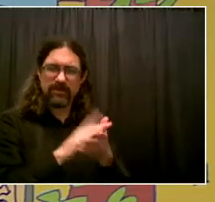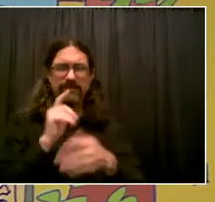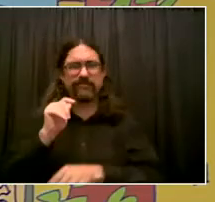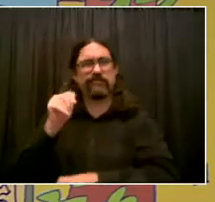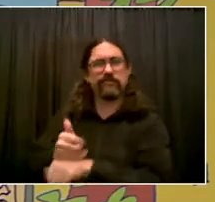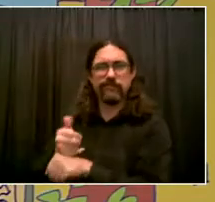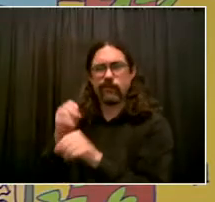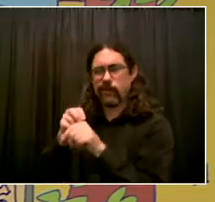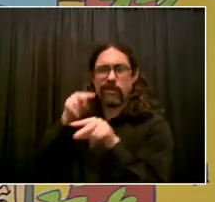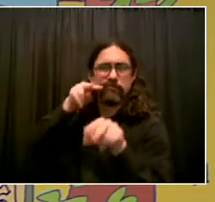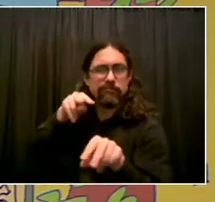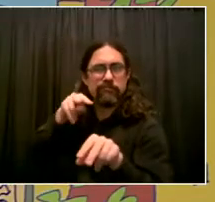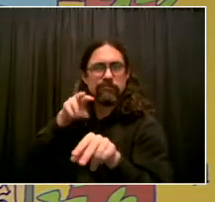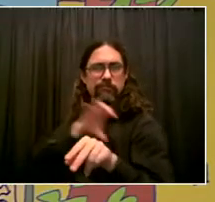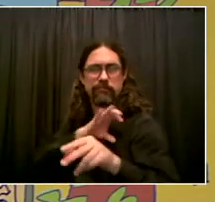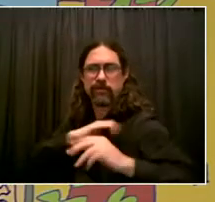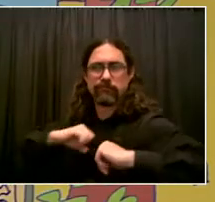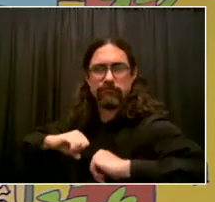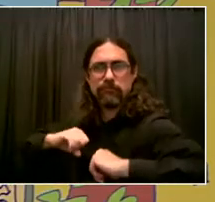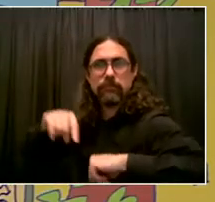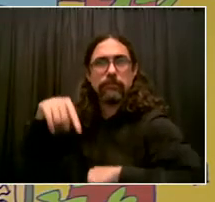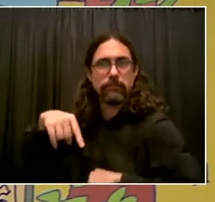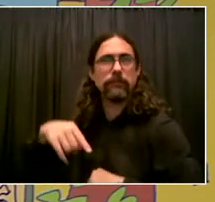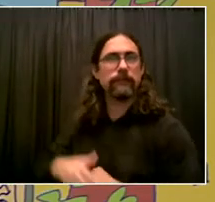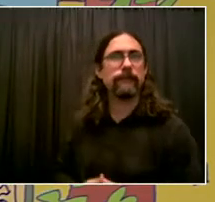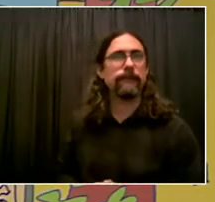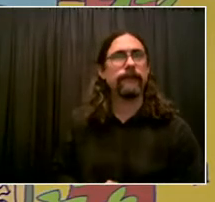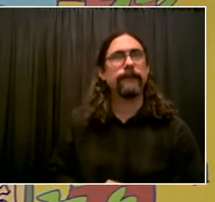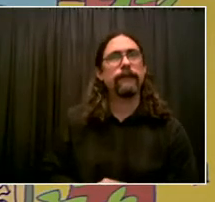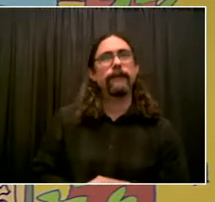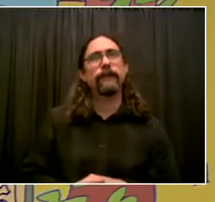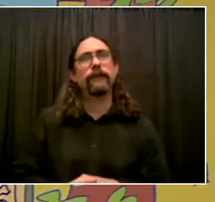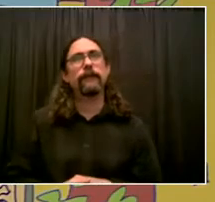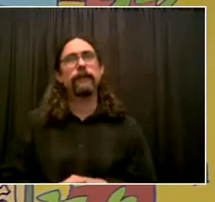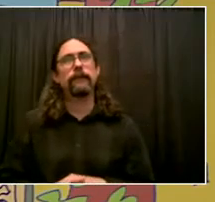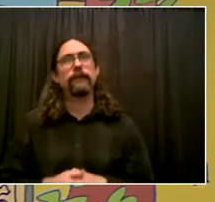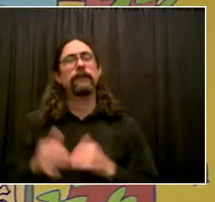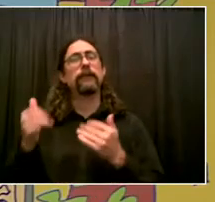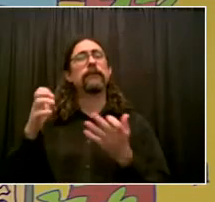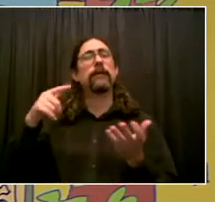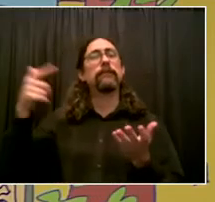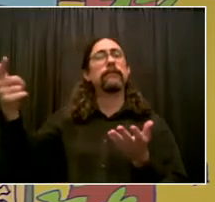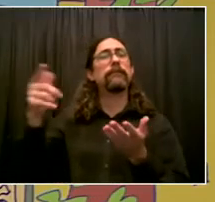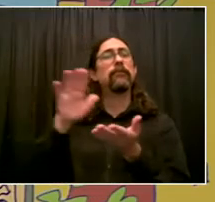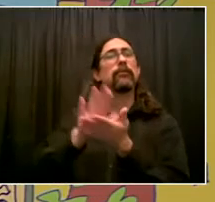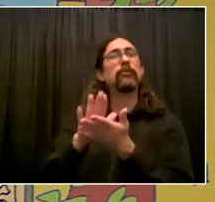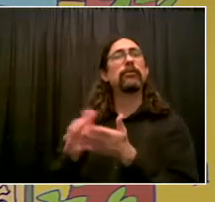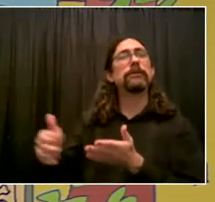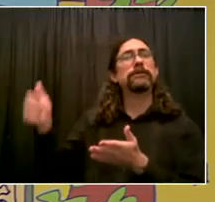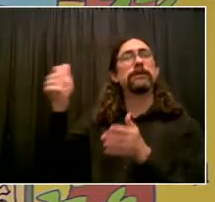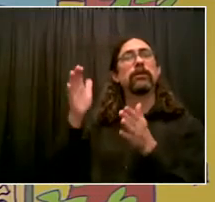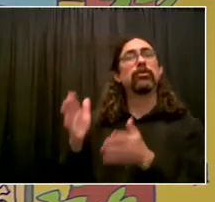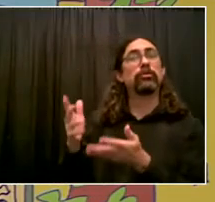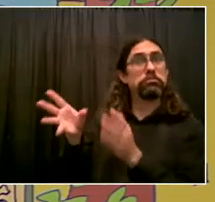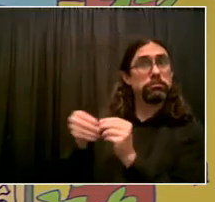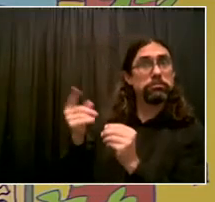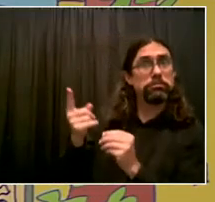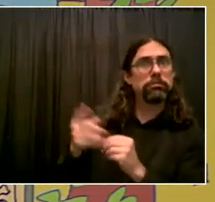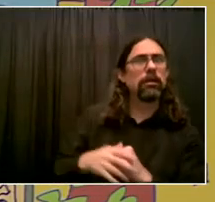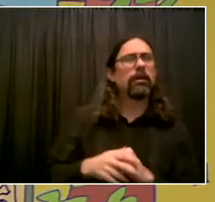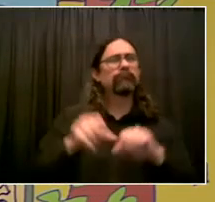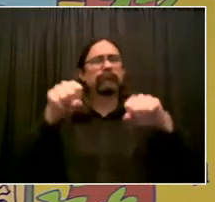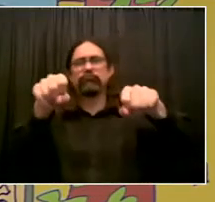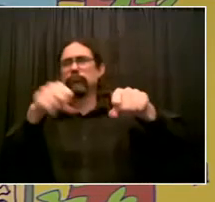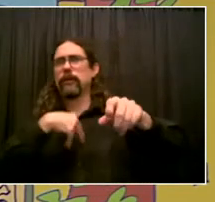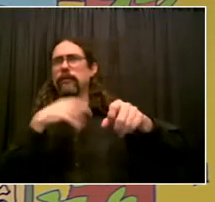I'll just add that, we are making adjustments and really looking at schools across the city in